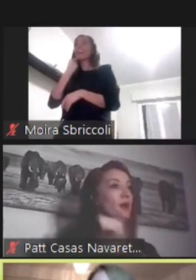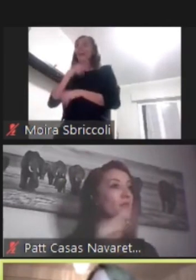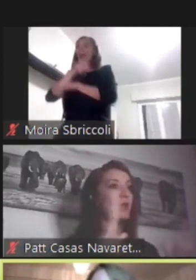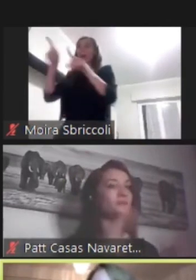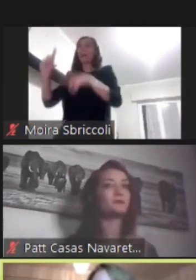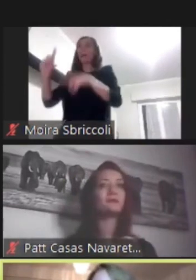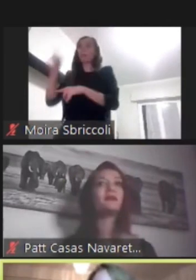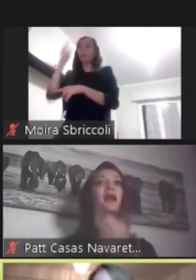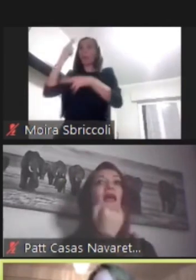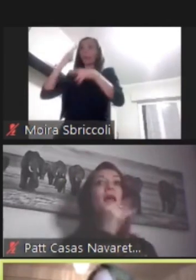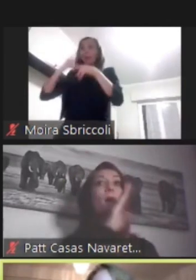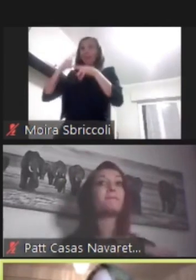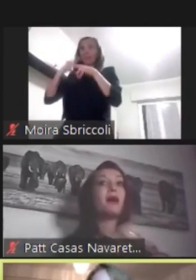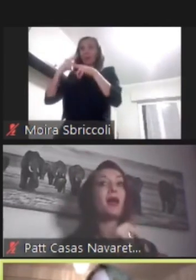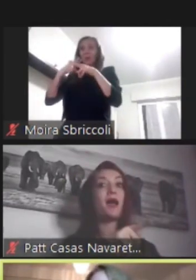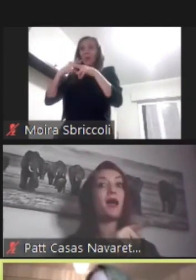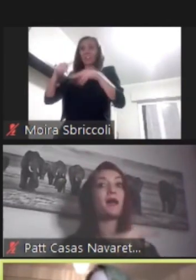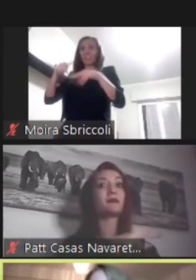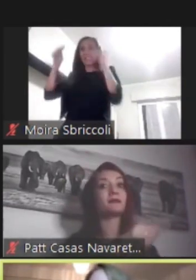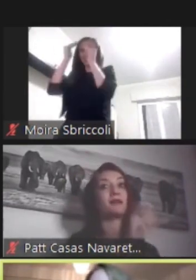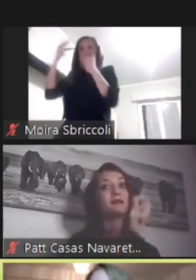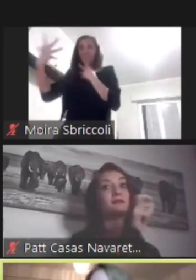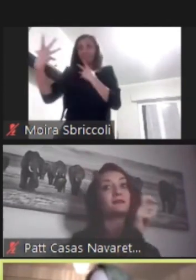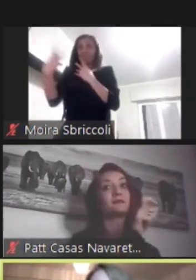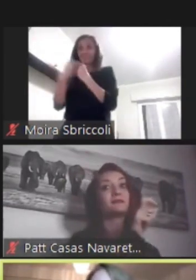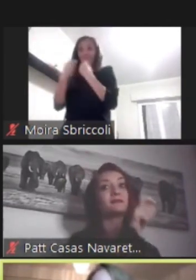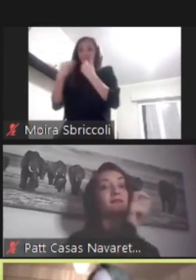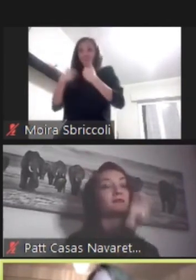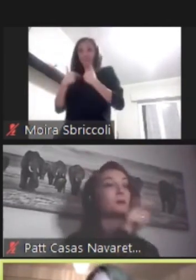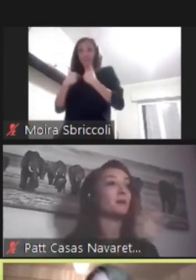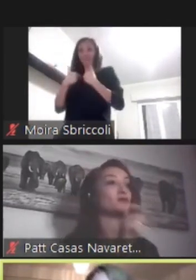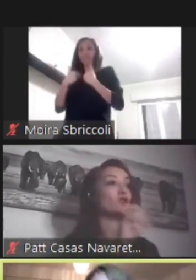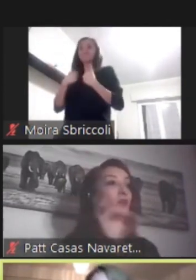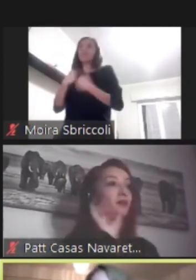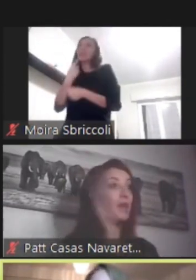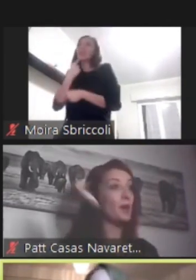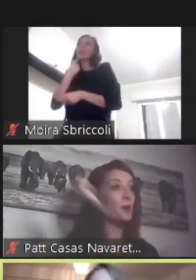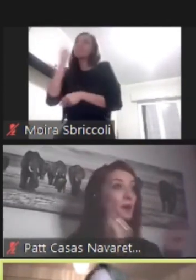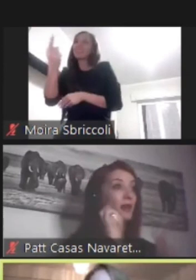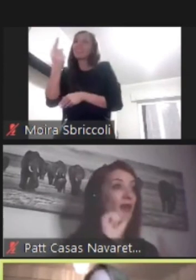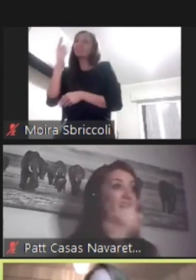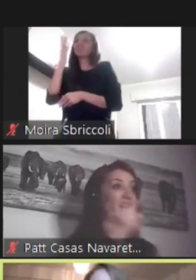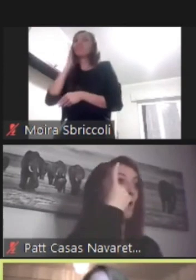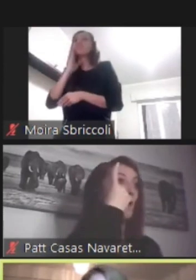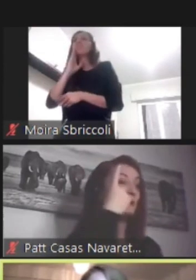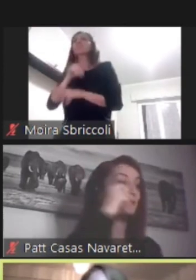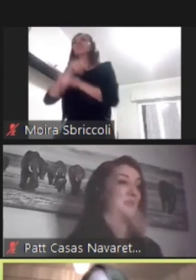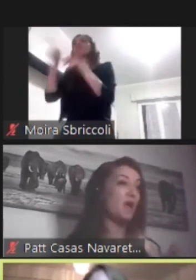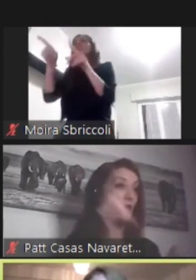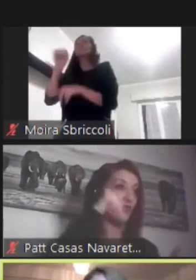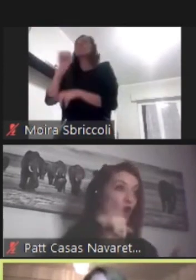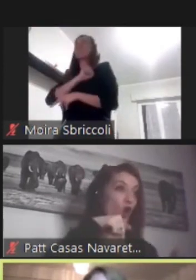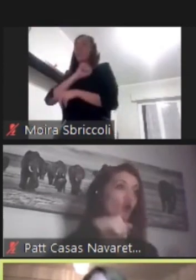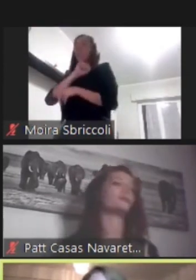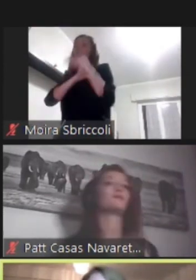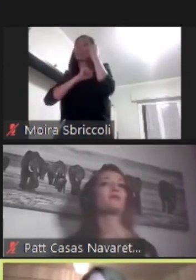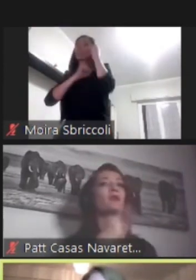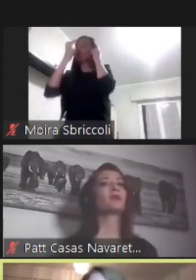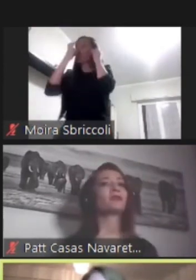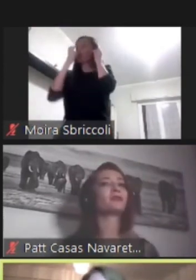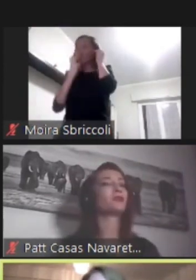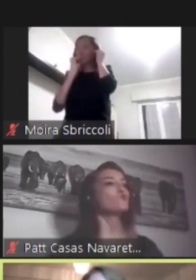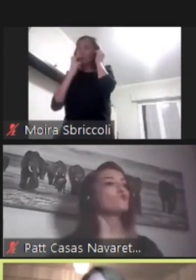the confidence in this product to achieve the results you are definitely looking for.